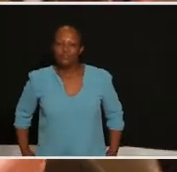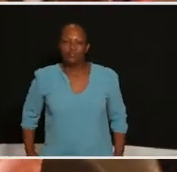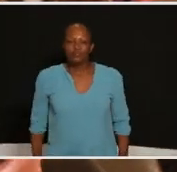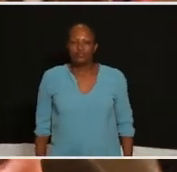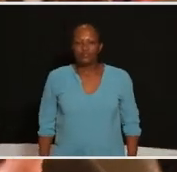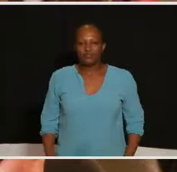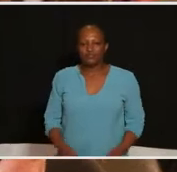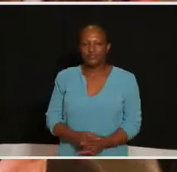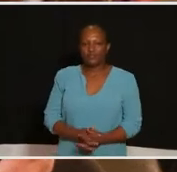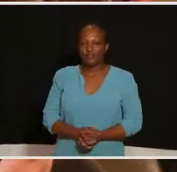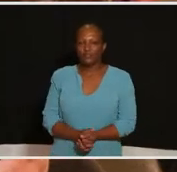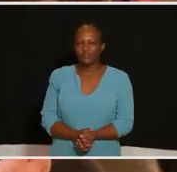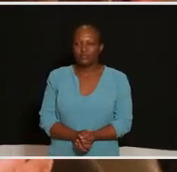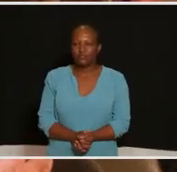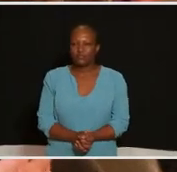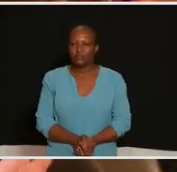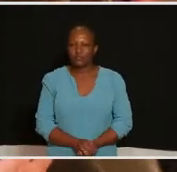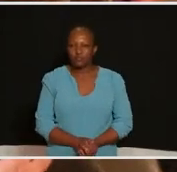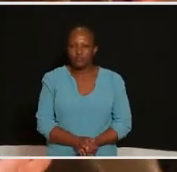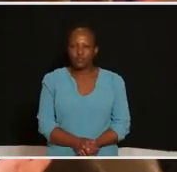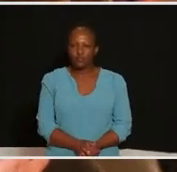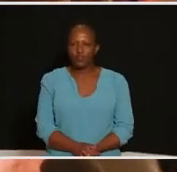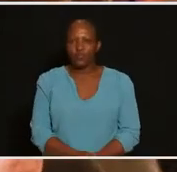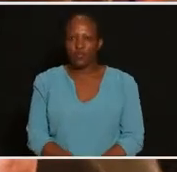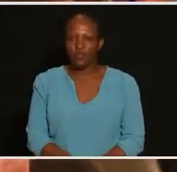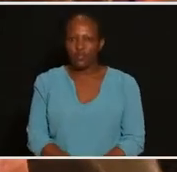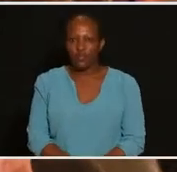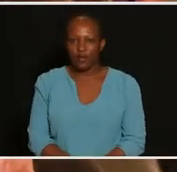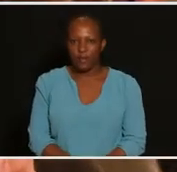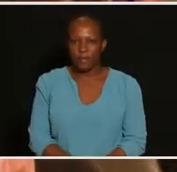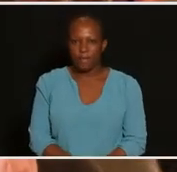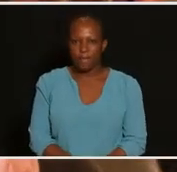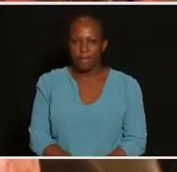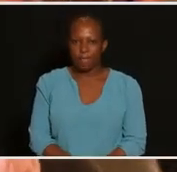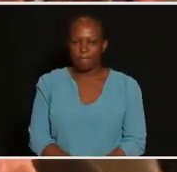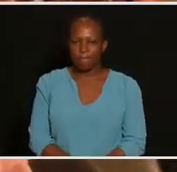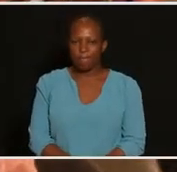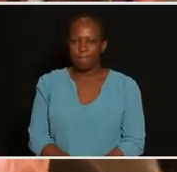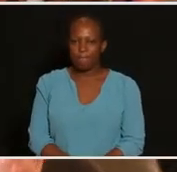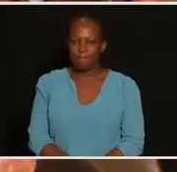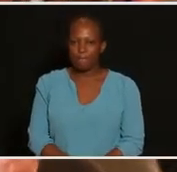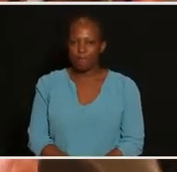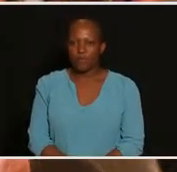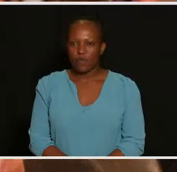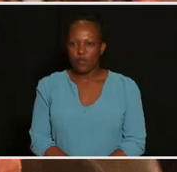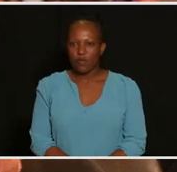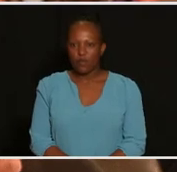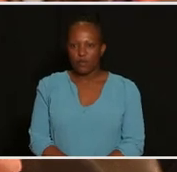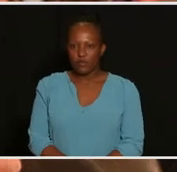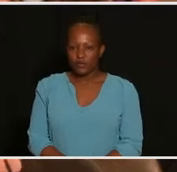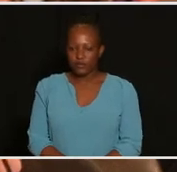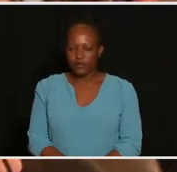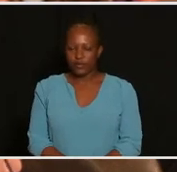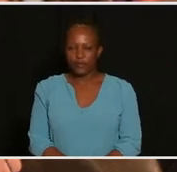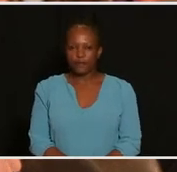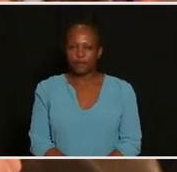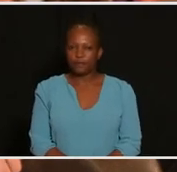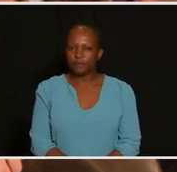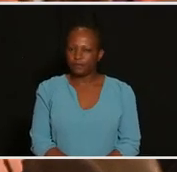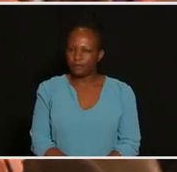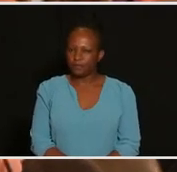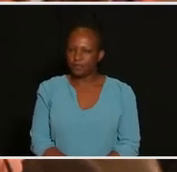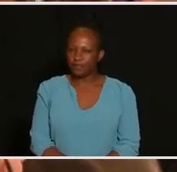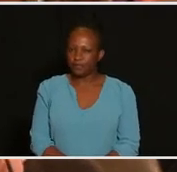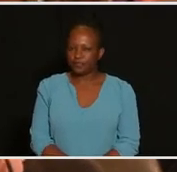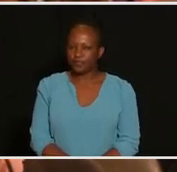and the hdb with regard to school policies admission policies from the transformation point